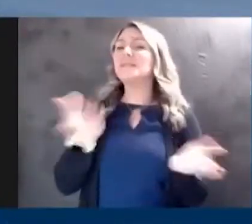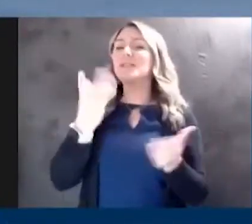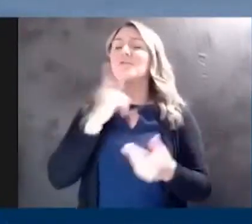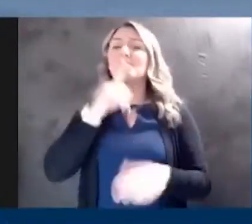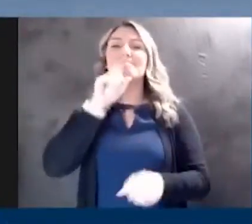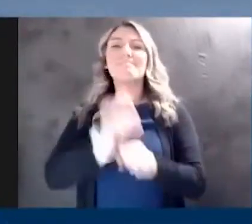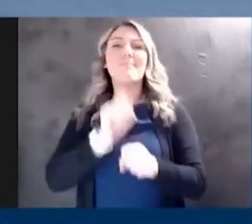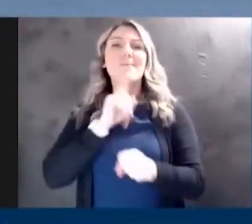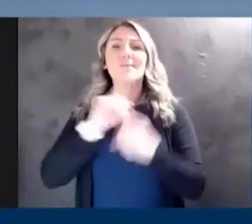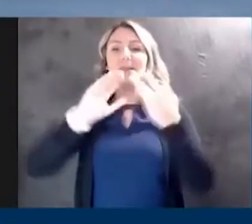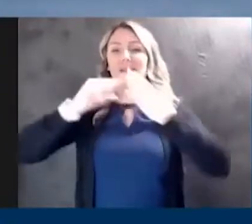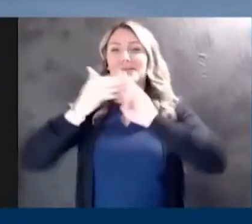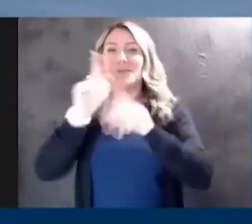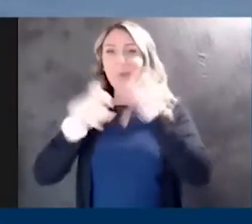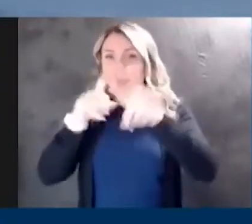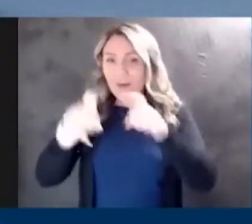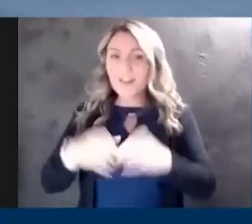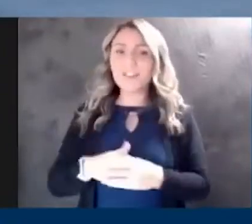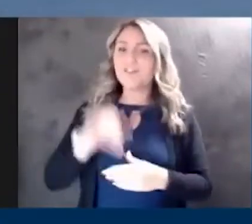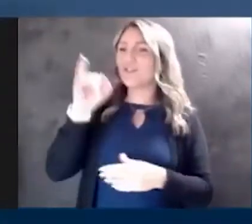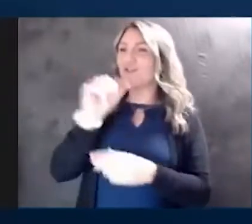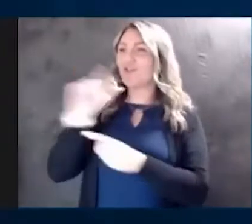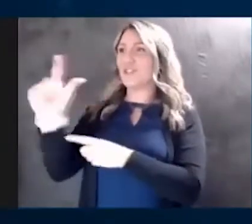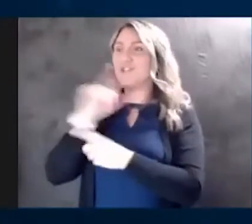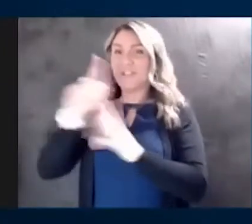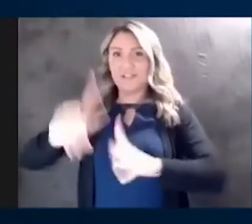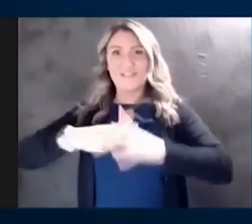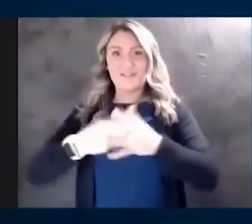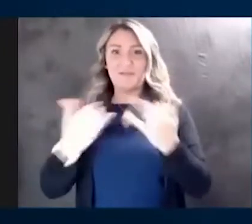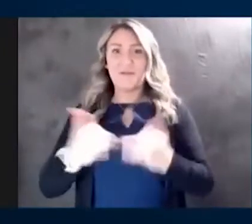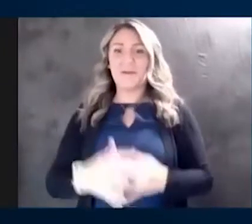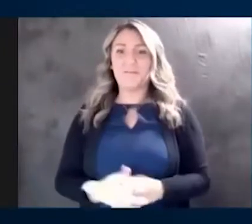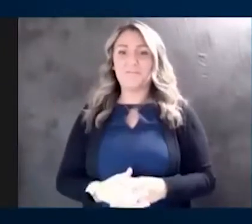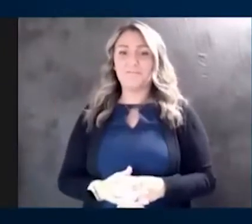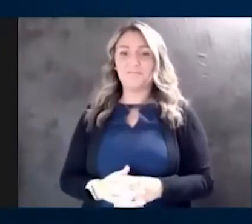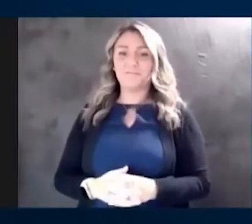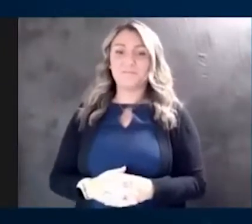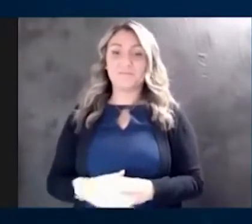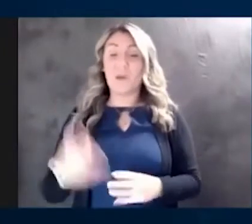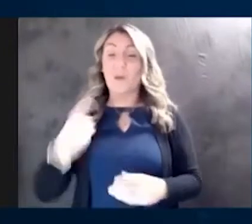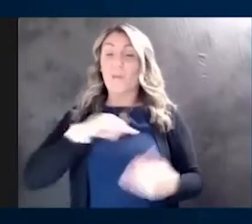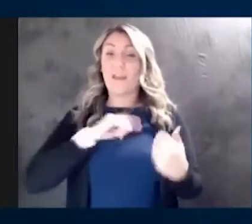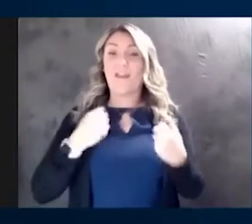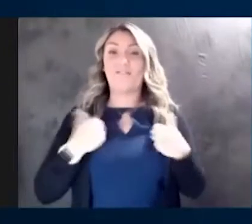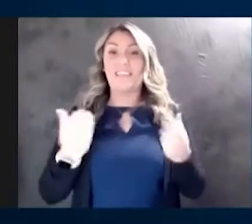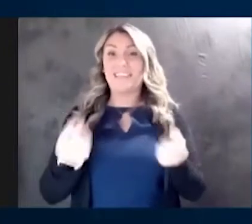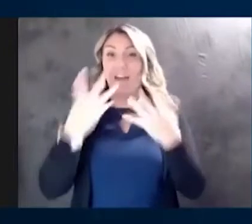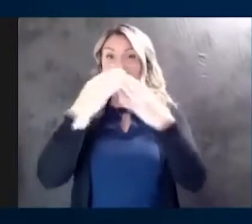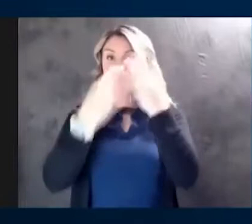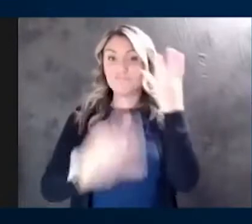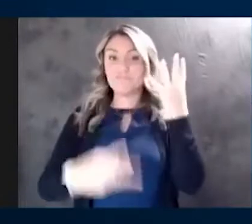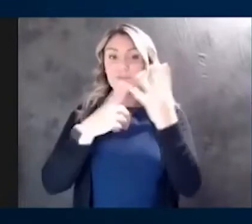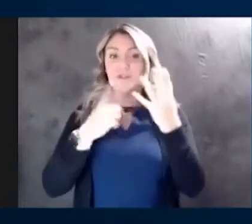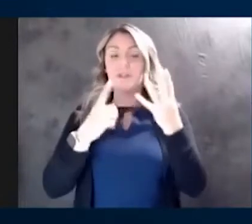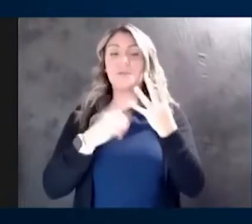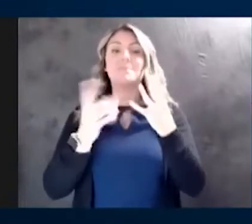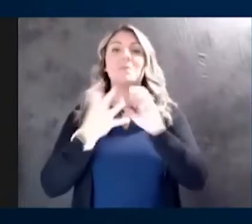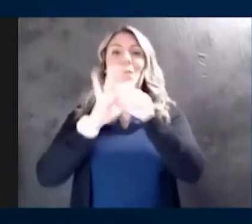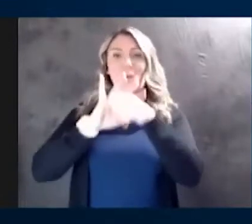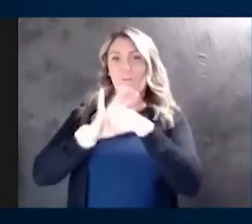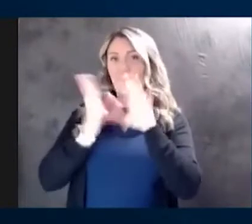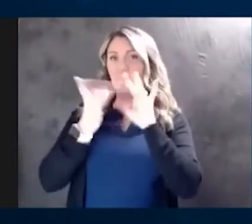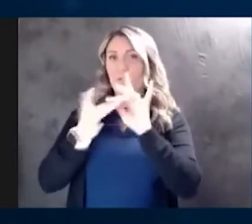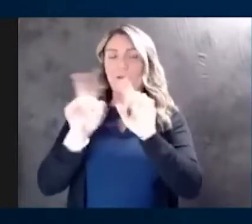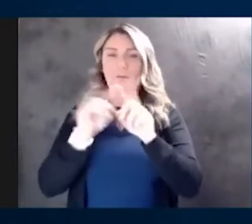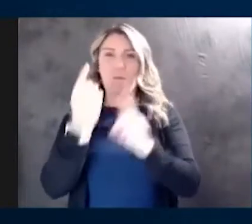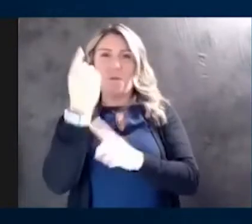community questions. Jill, let's get started. Yeah, we have a lot of them, and many of them are COVID, but we do have one on topic, or a